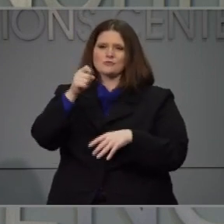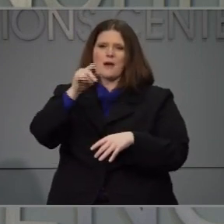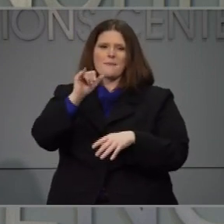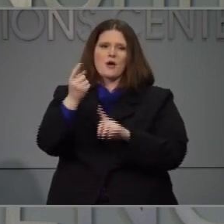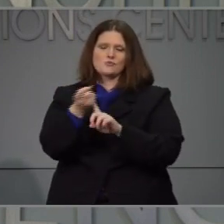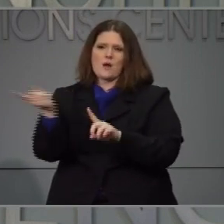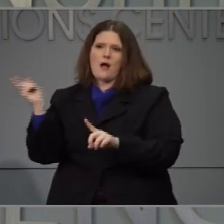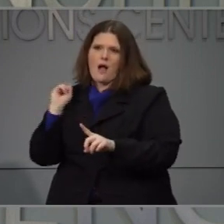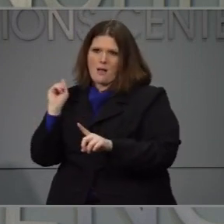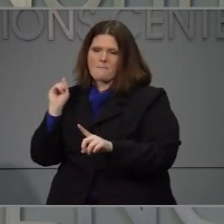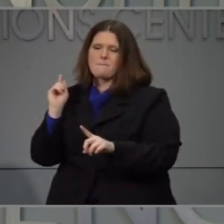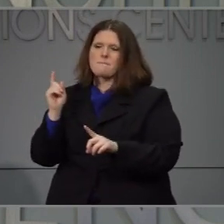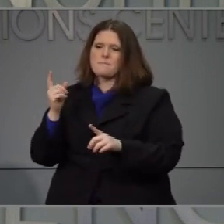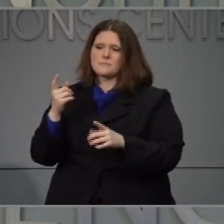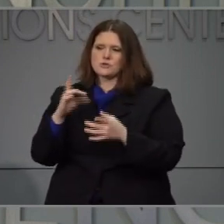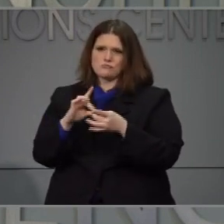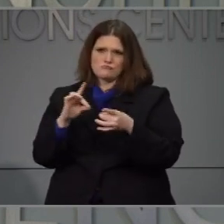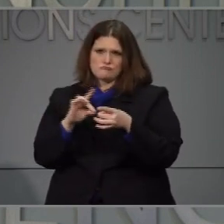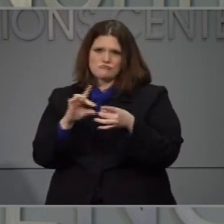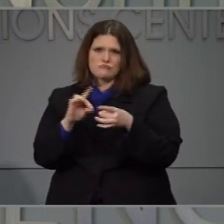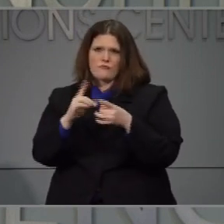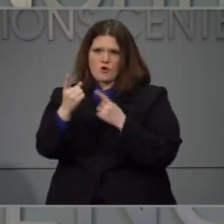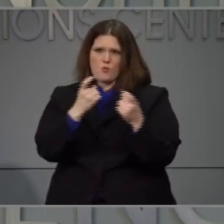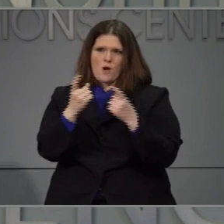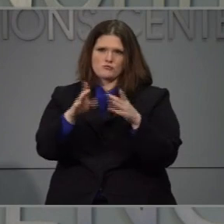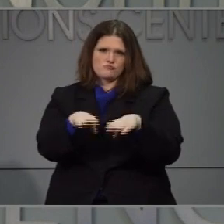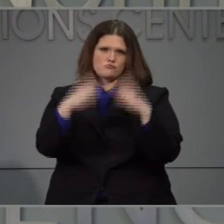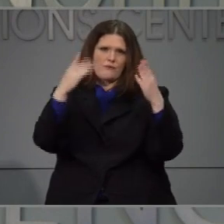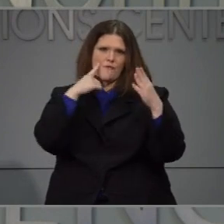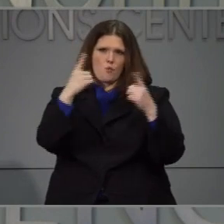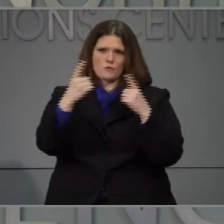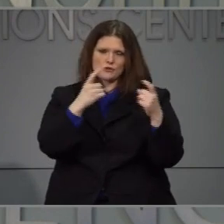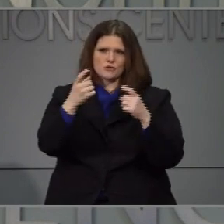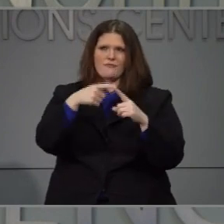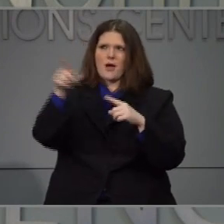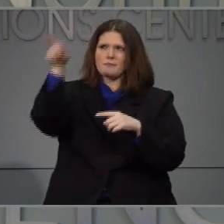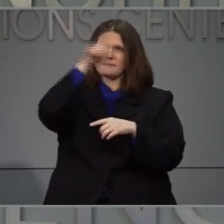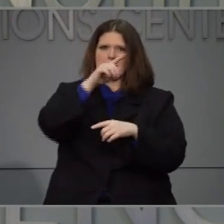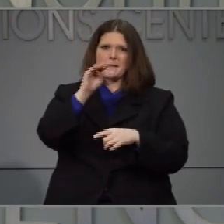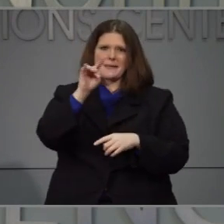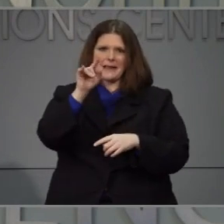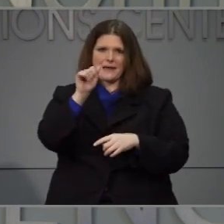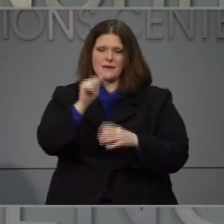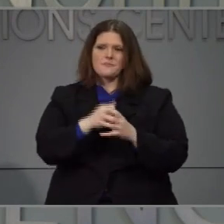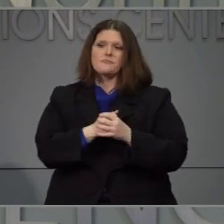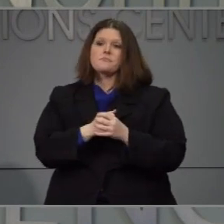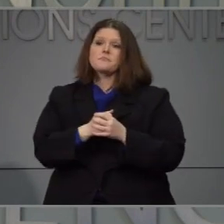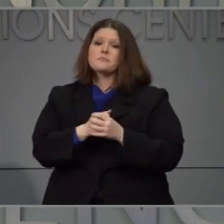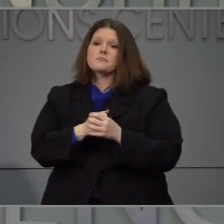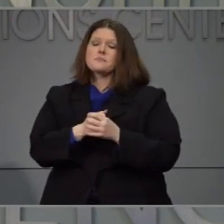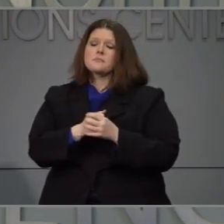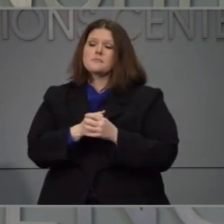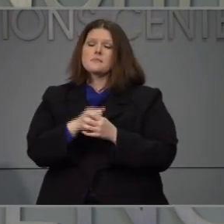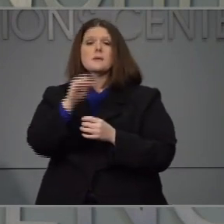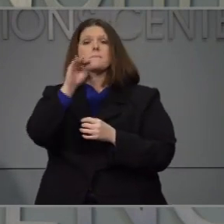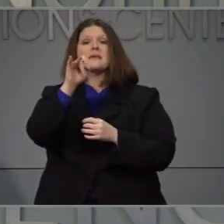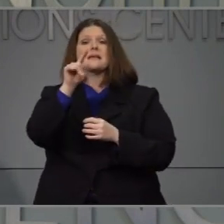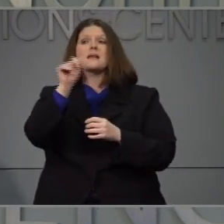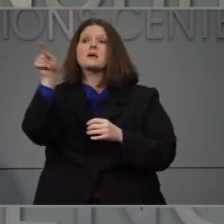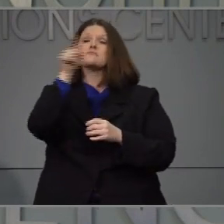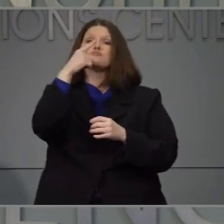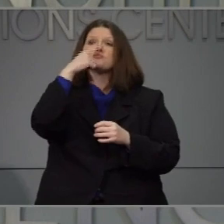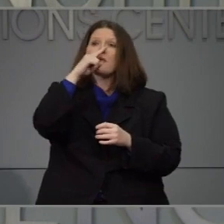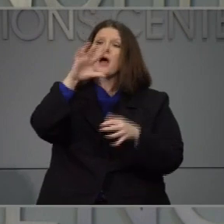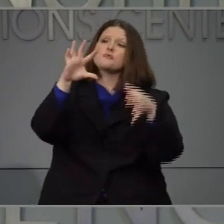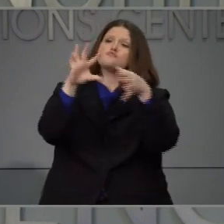forward. And now we will take questions from the media. If you can identify yourself and